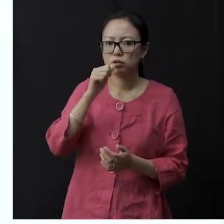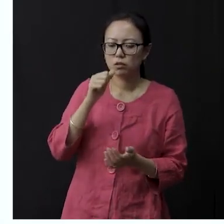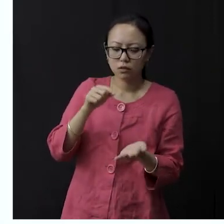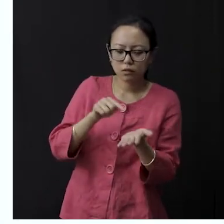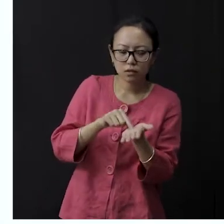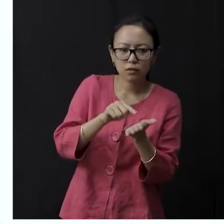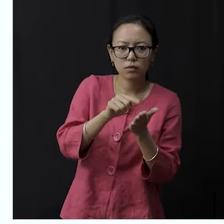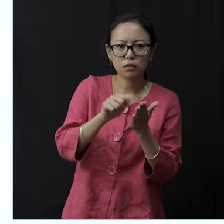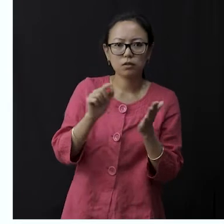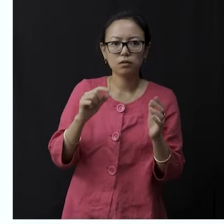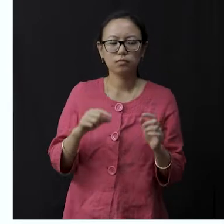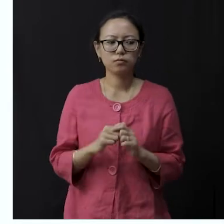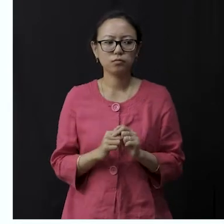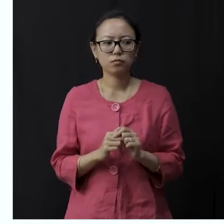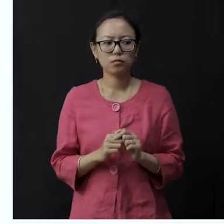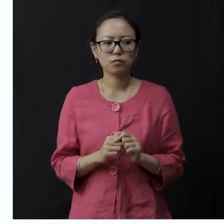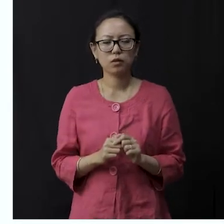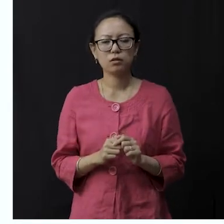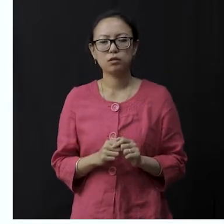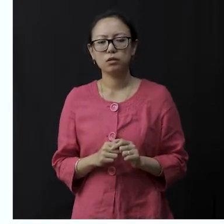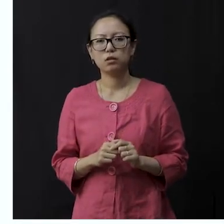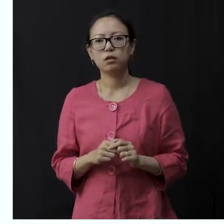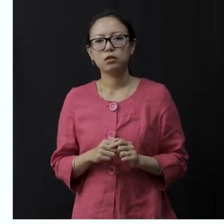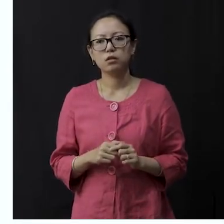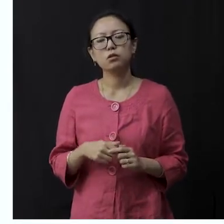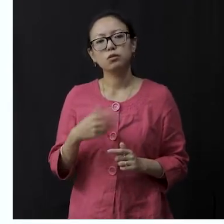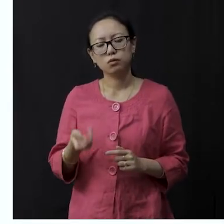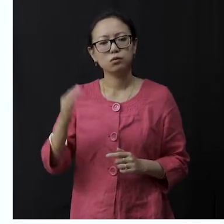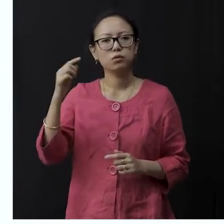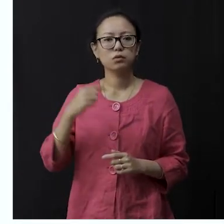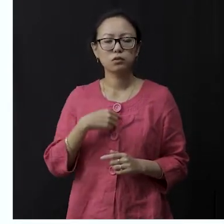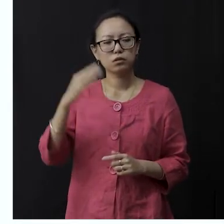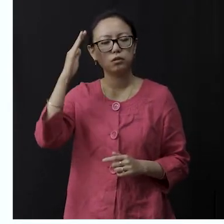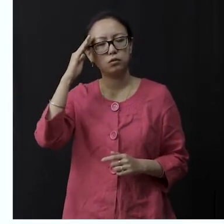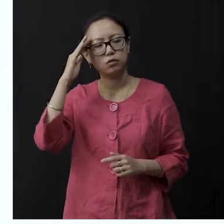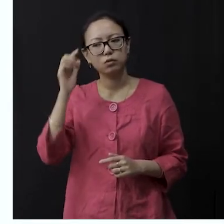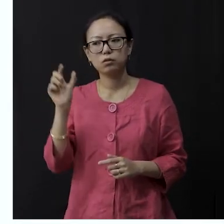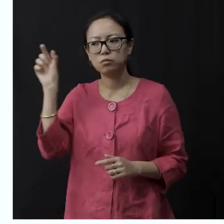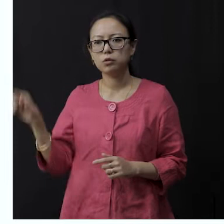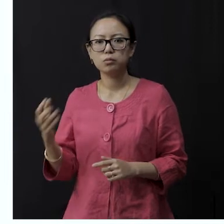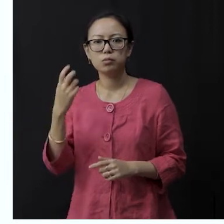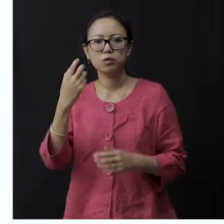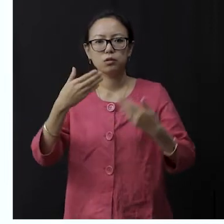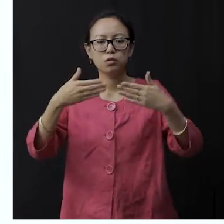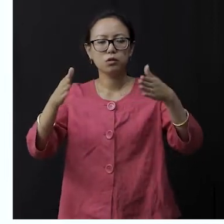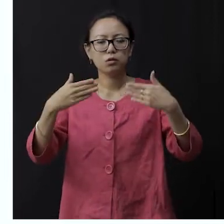fall. So I know not who came knocking at all.